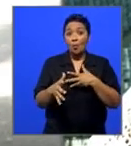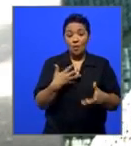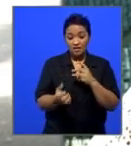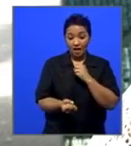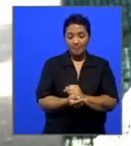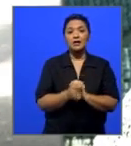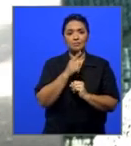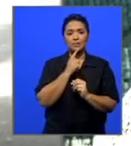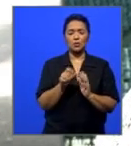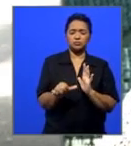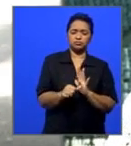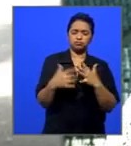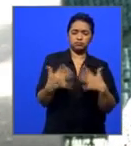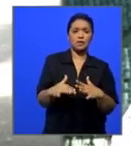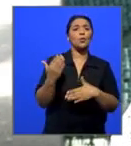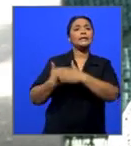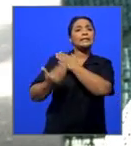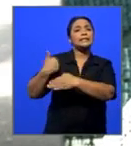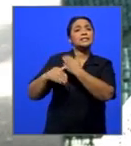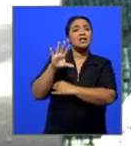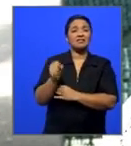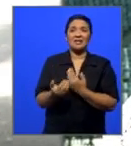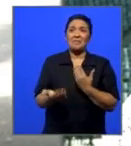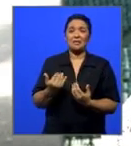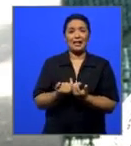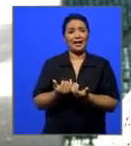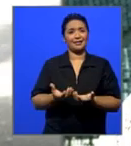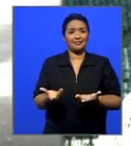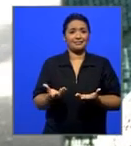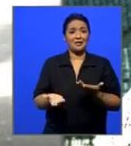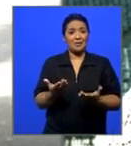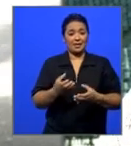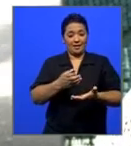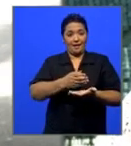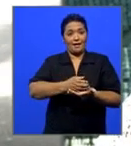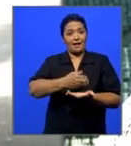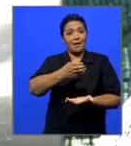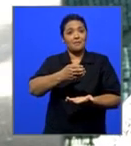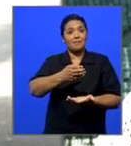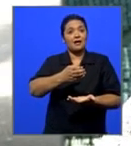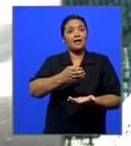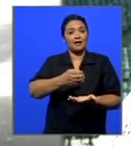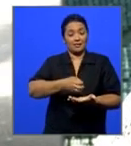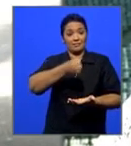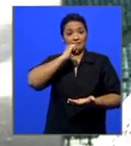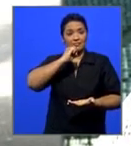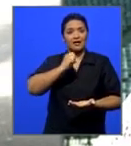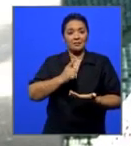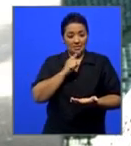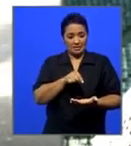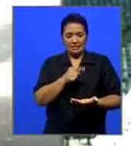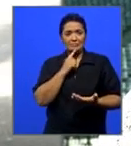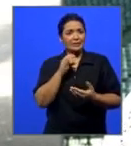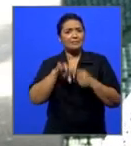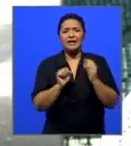is of national significance that you might not know, whether it's a cup that might be a rare cup in the world, that we will preserve and ensure